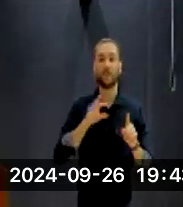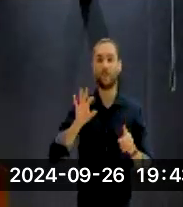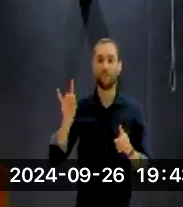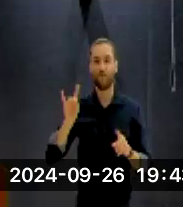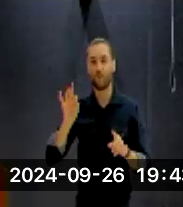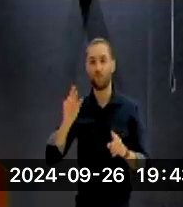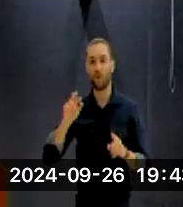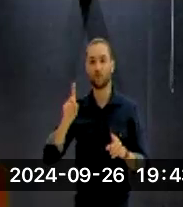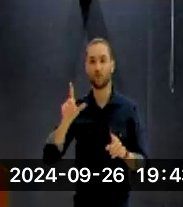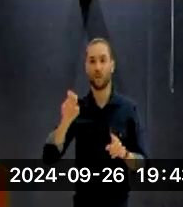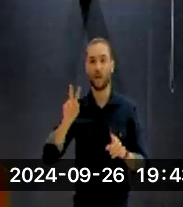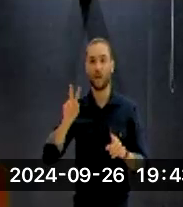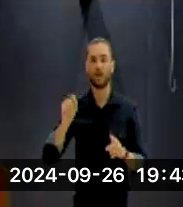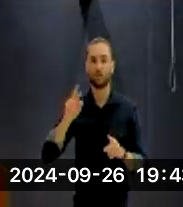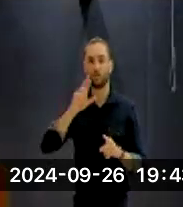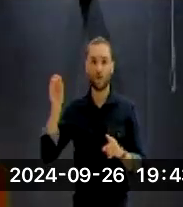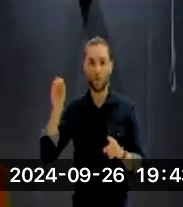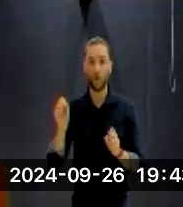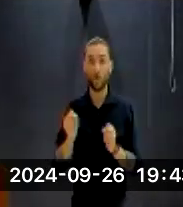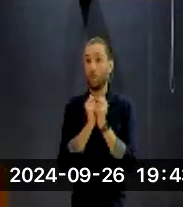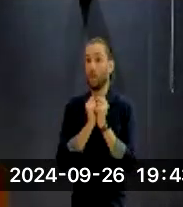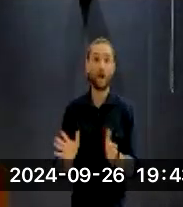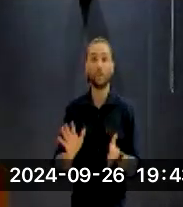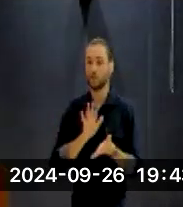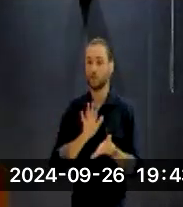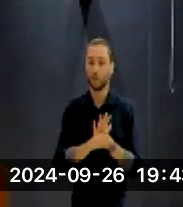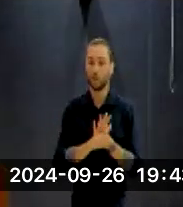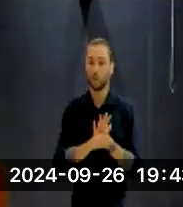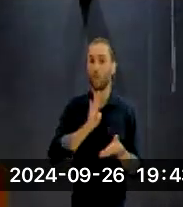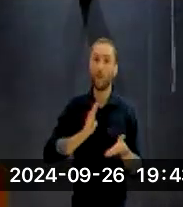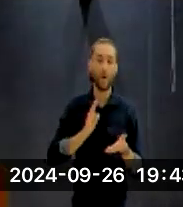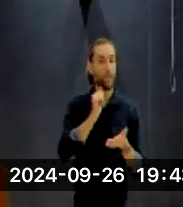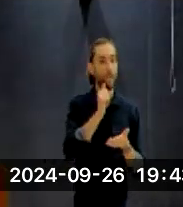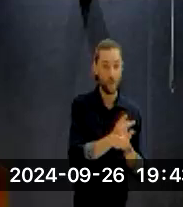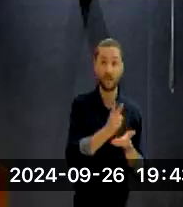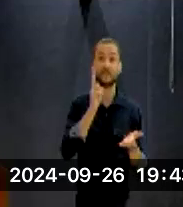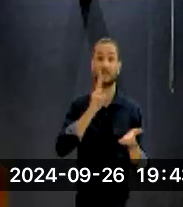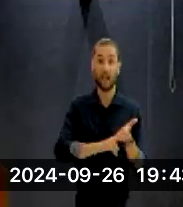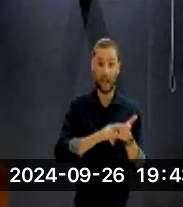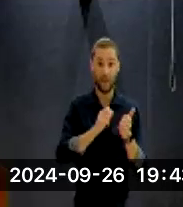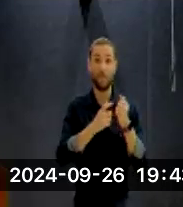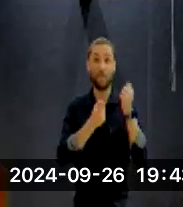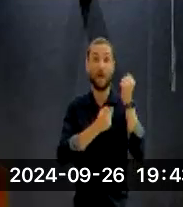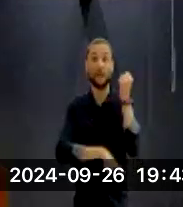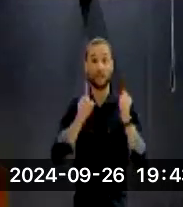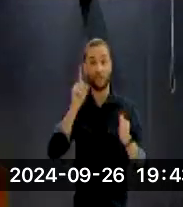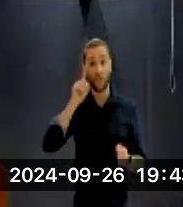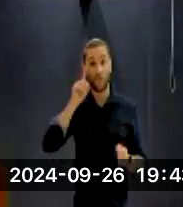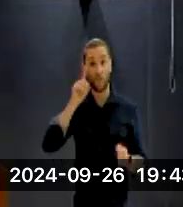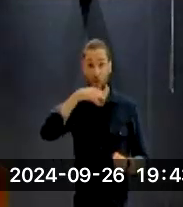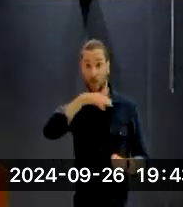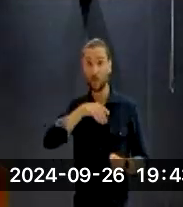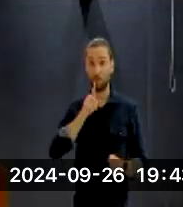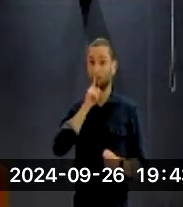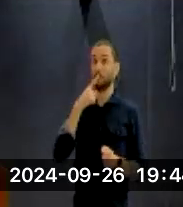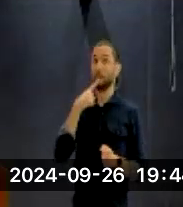without, school board approval. He signed it under penalty of perjury. didn't tell me about it. When that restraining order